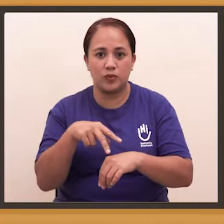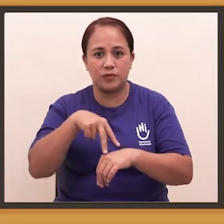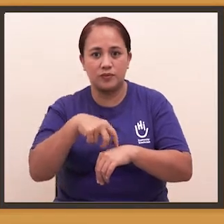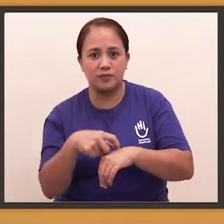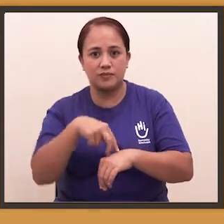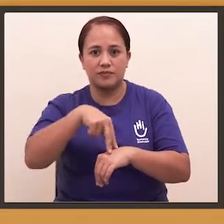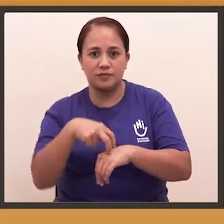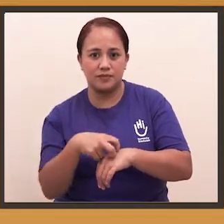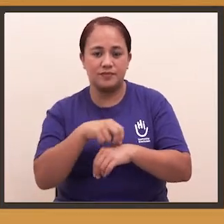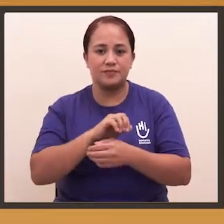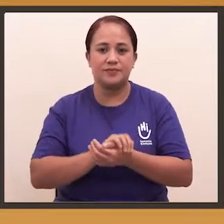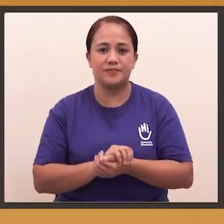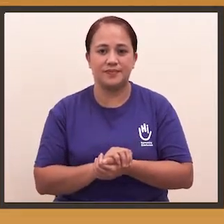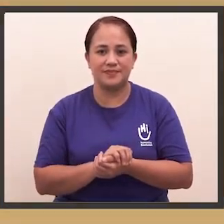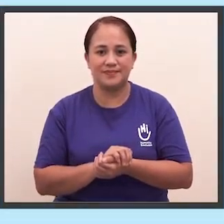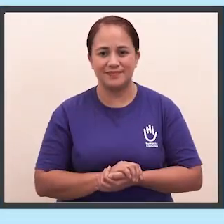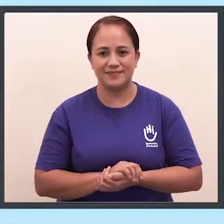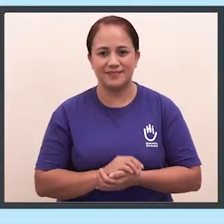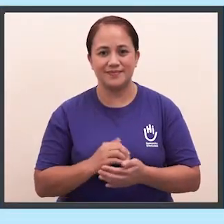sprains.